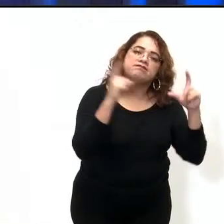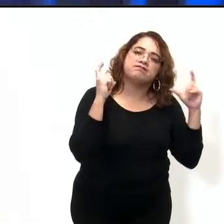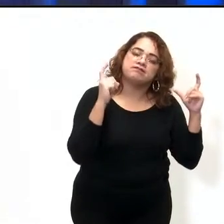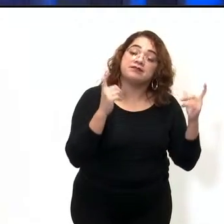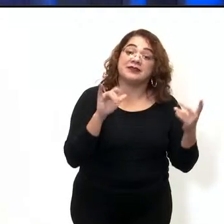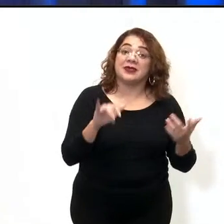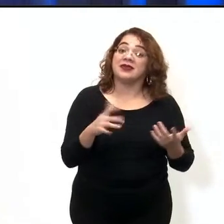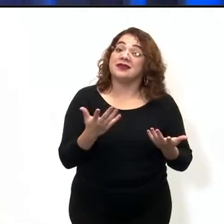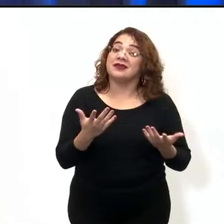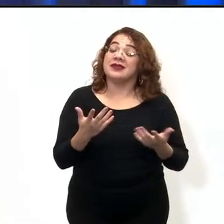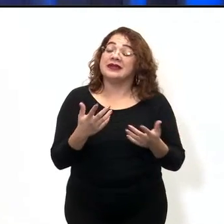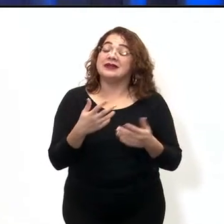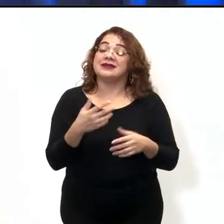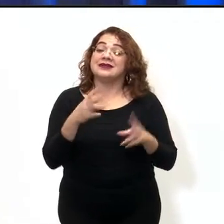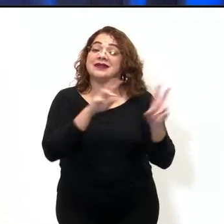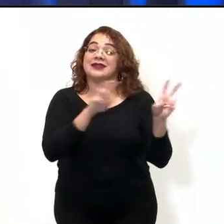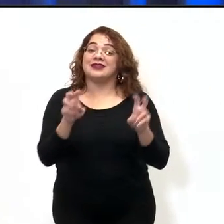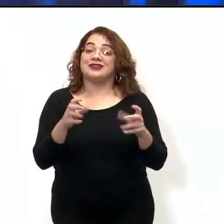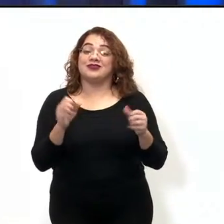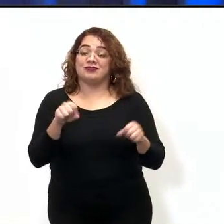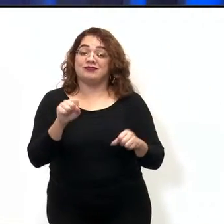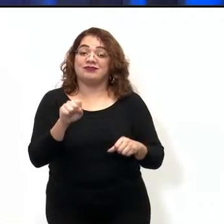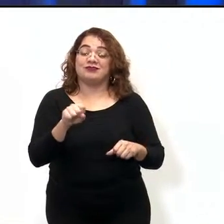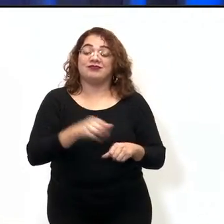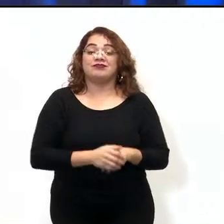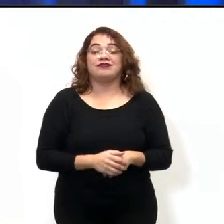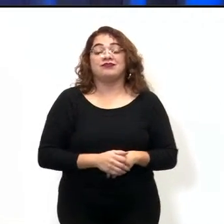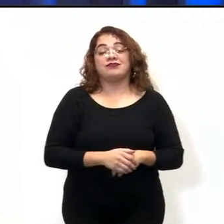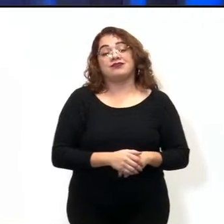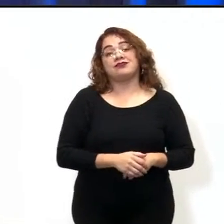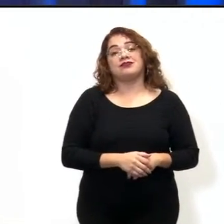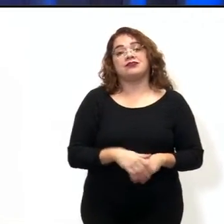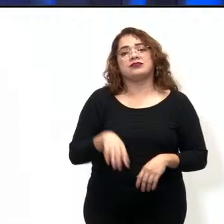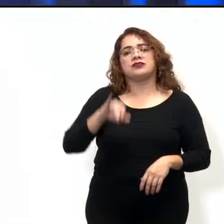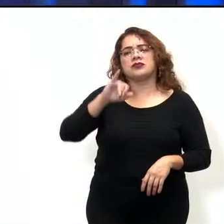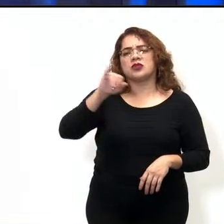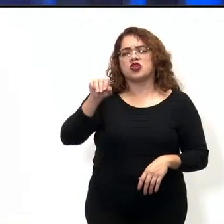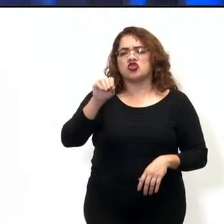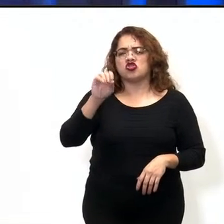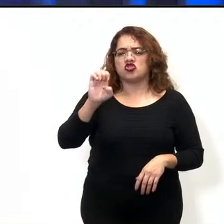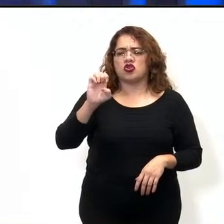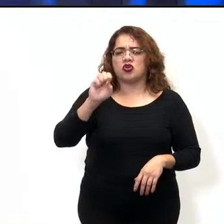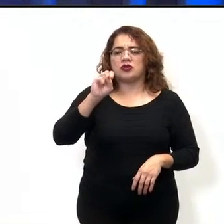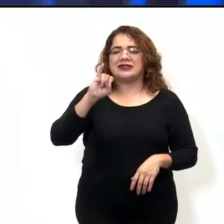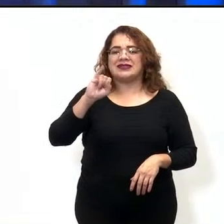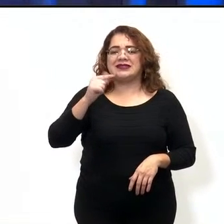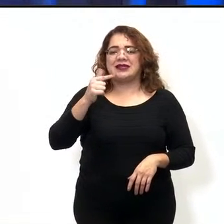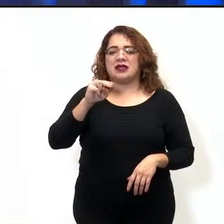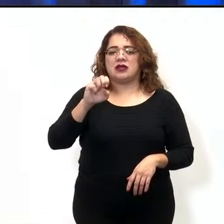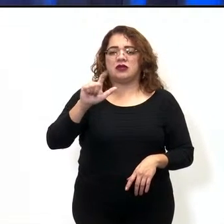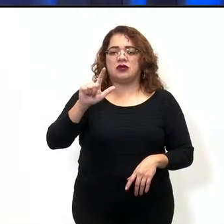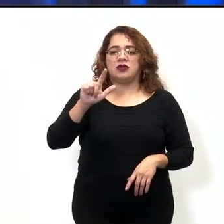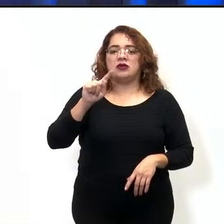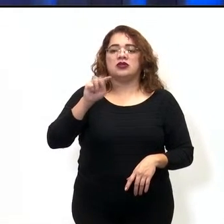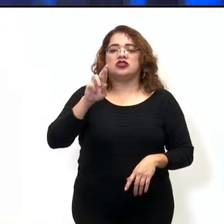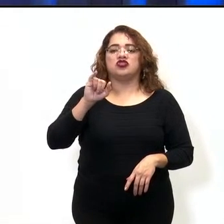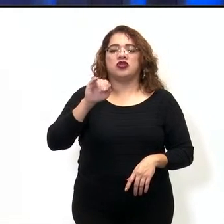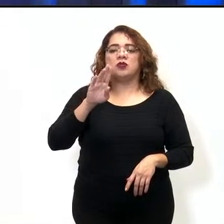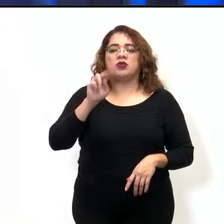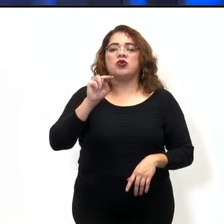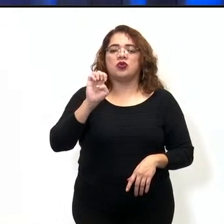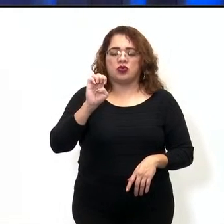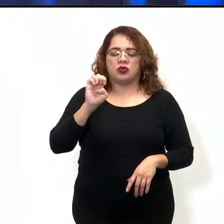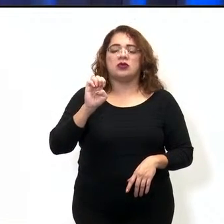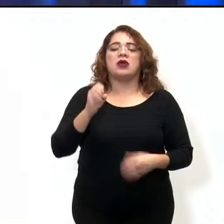All right, next question comes from an email from Joe at the Signal Tribune. Question is, how many ICU beds do